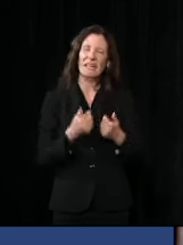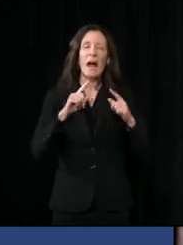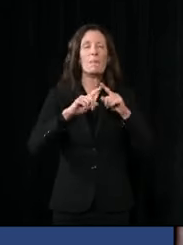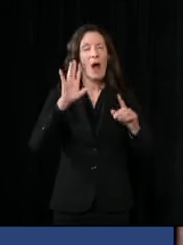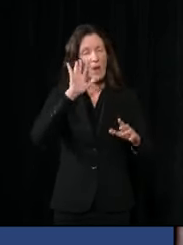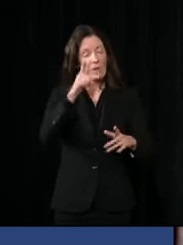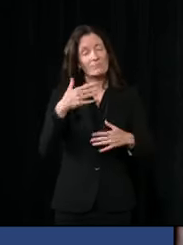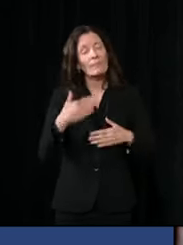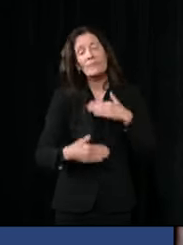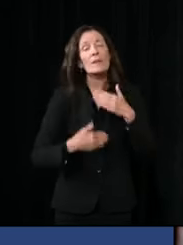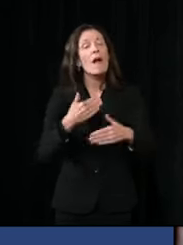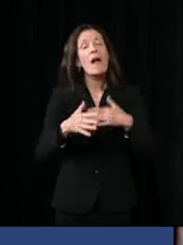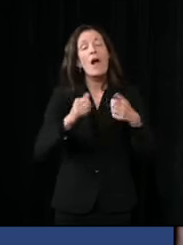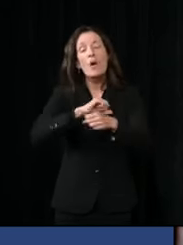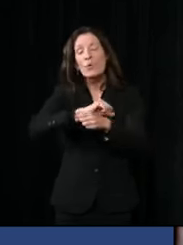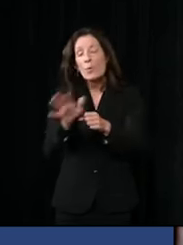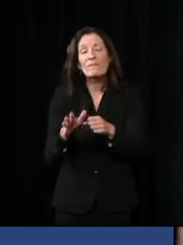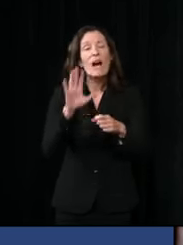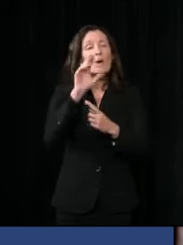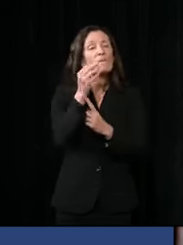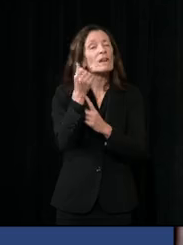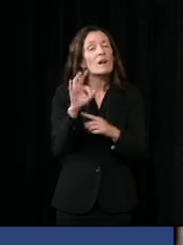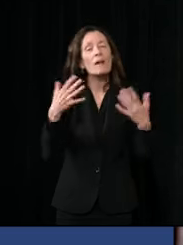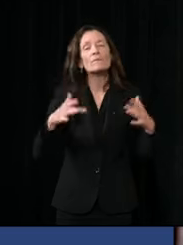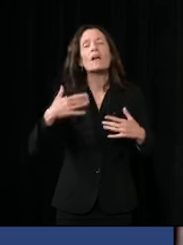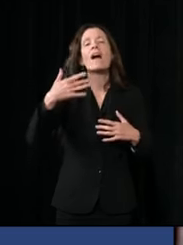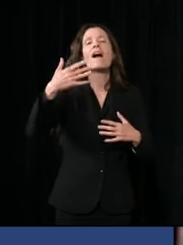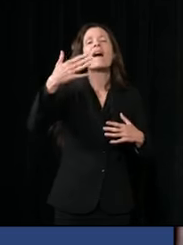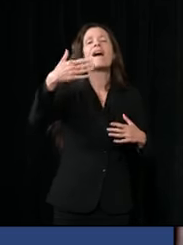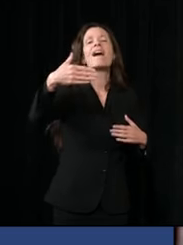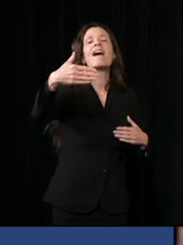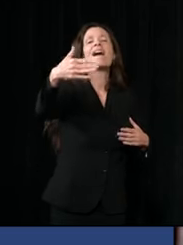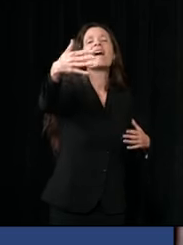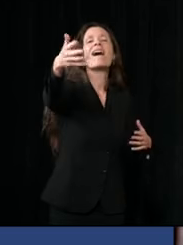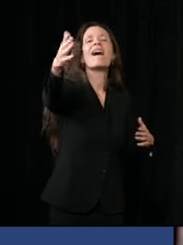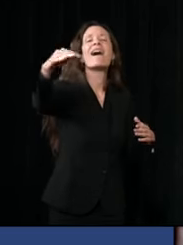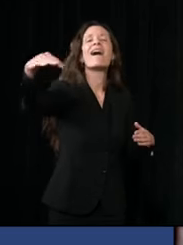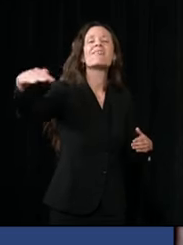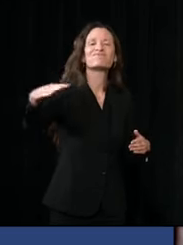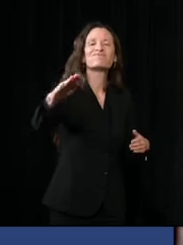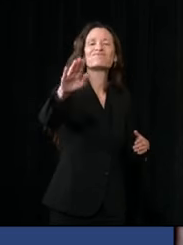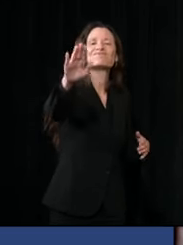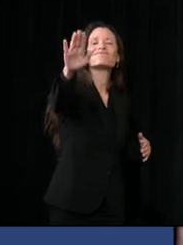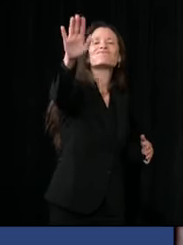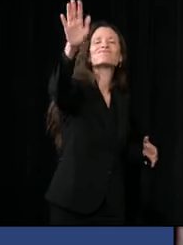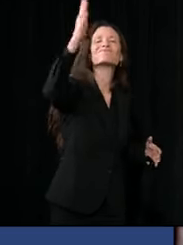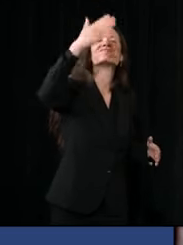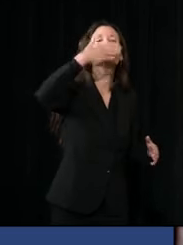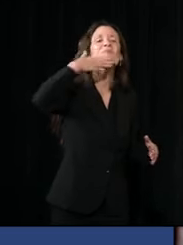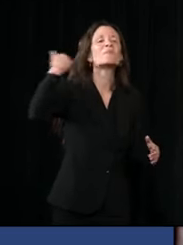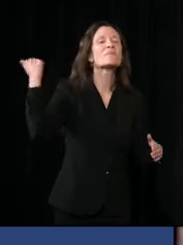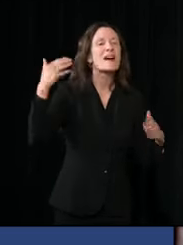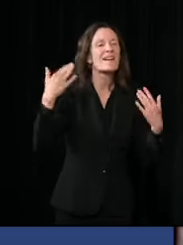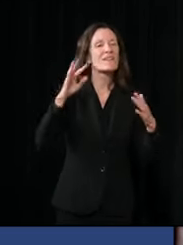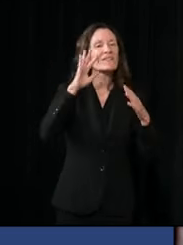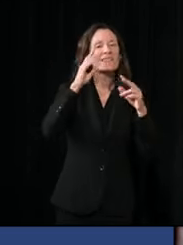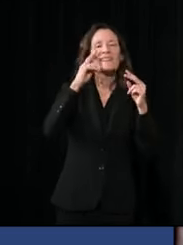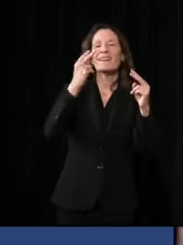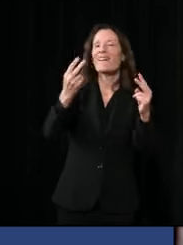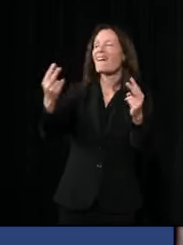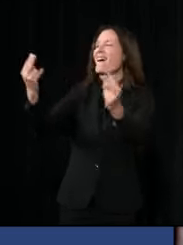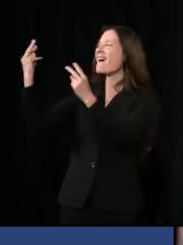time, Pennsylvania has risen. Each time, Pennsylvania has not only pulled itself up, but it has led the